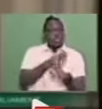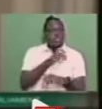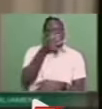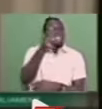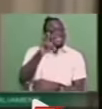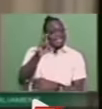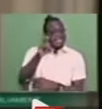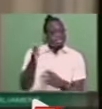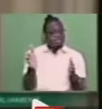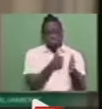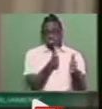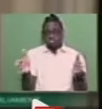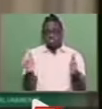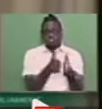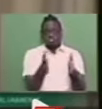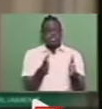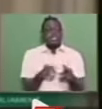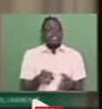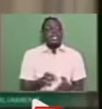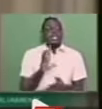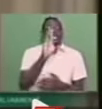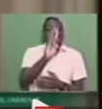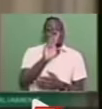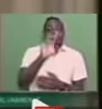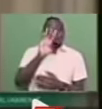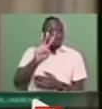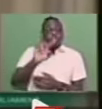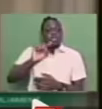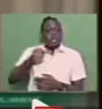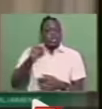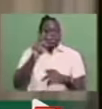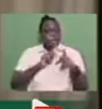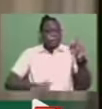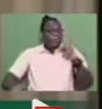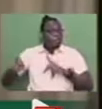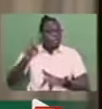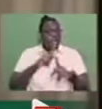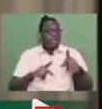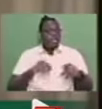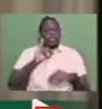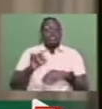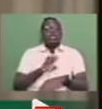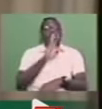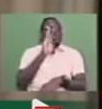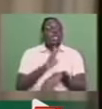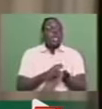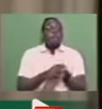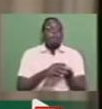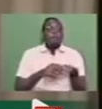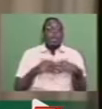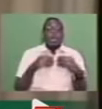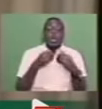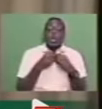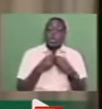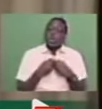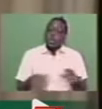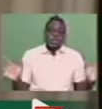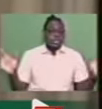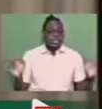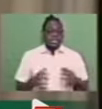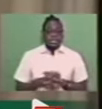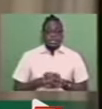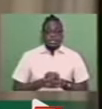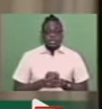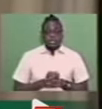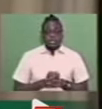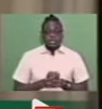64,692 persons were no longer employed. In other words, before COVID, 64,000 people,